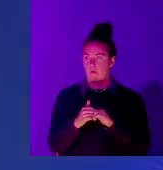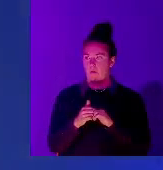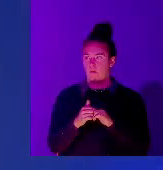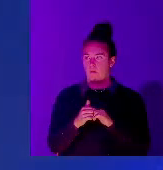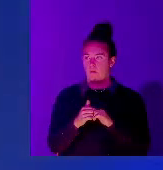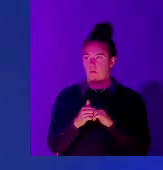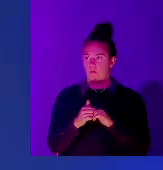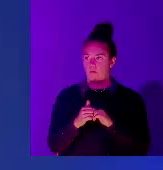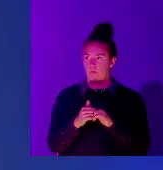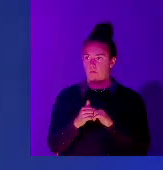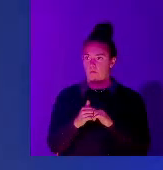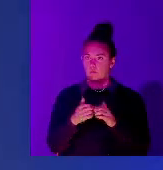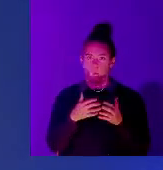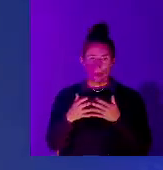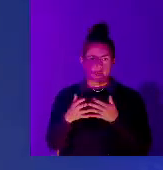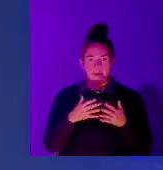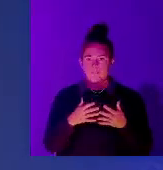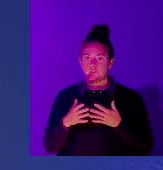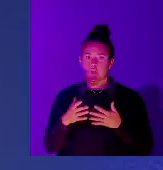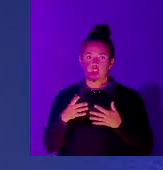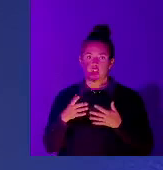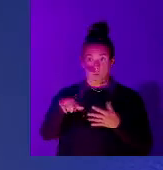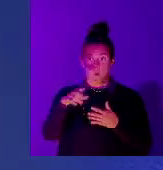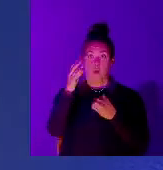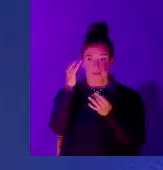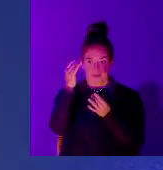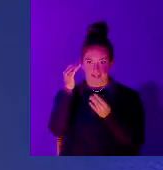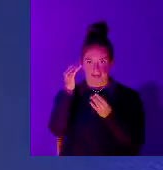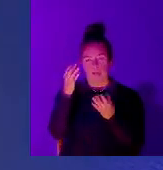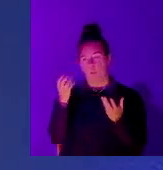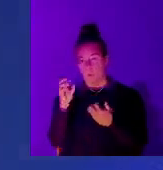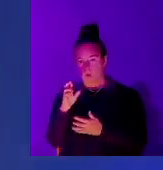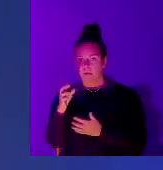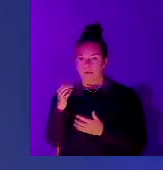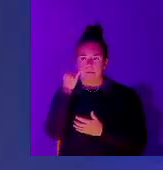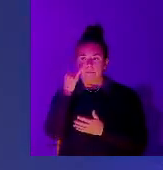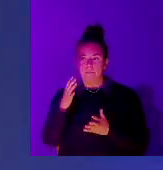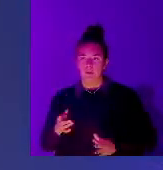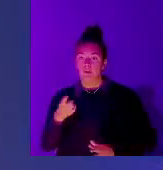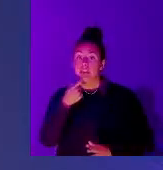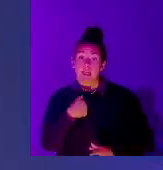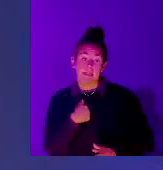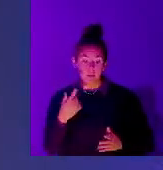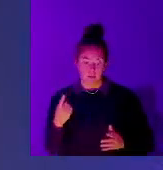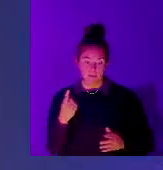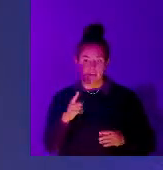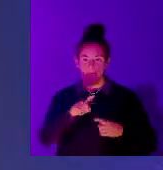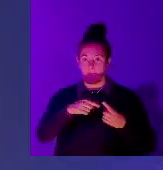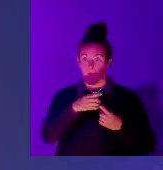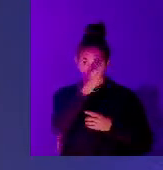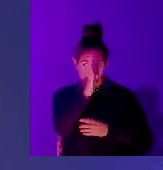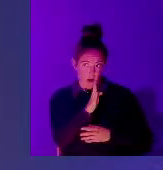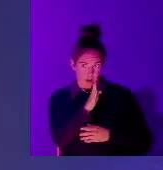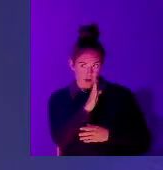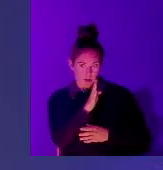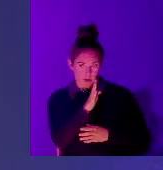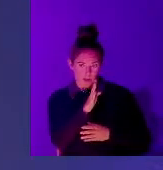being told impact your perspective about the God of creation?